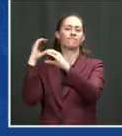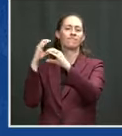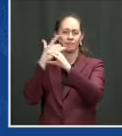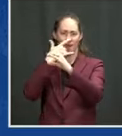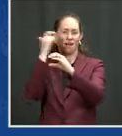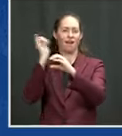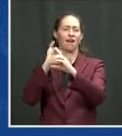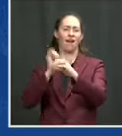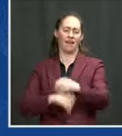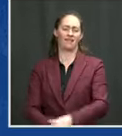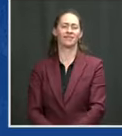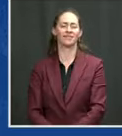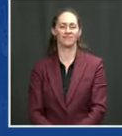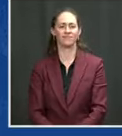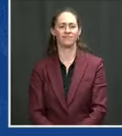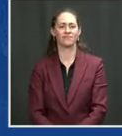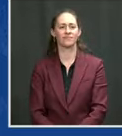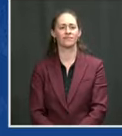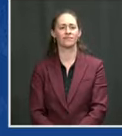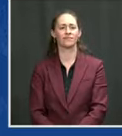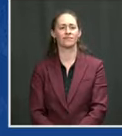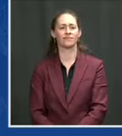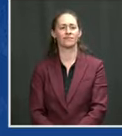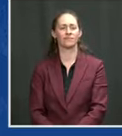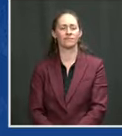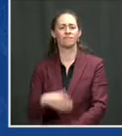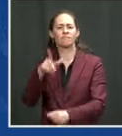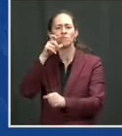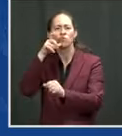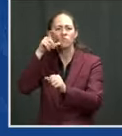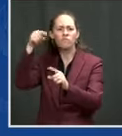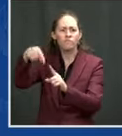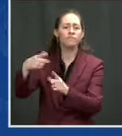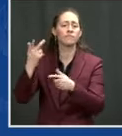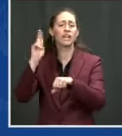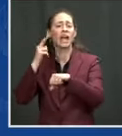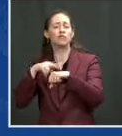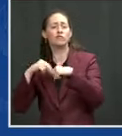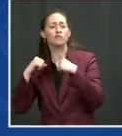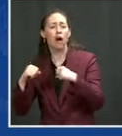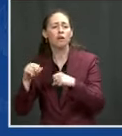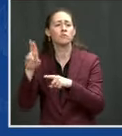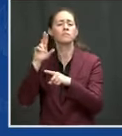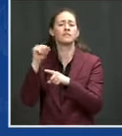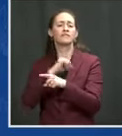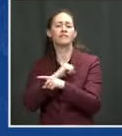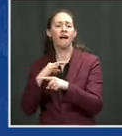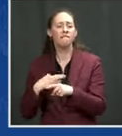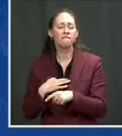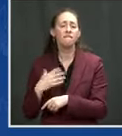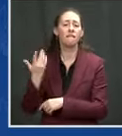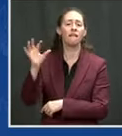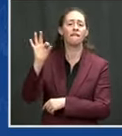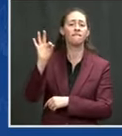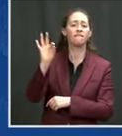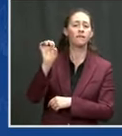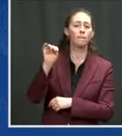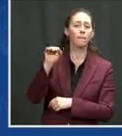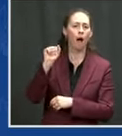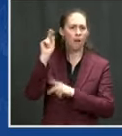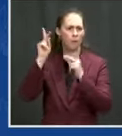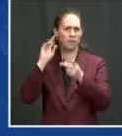States Health Service, Public Health Service, and some National Guard and some FEMA people. It's a great level of cooperation among those agencies